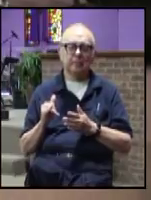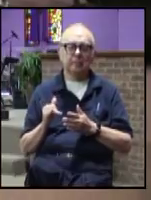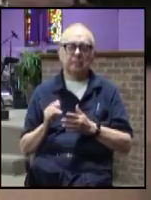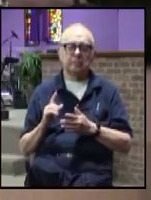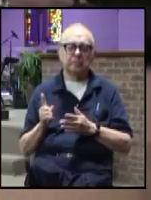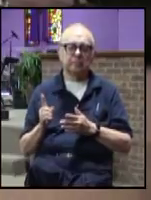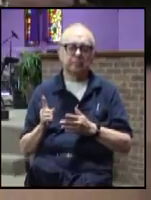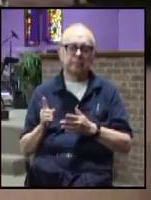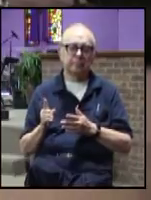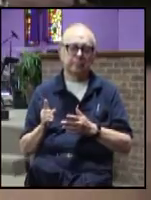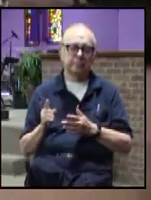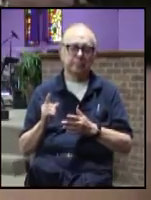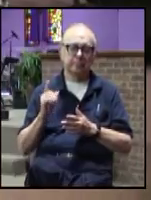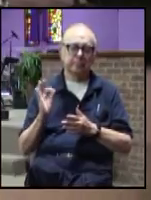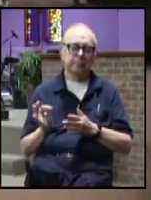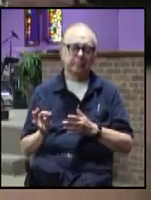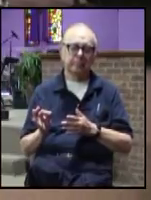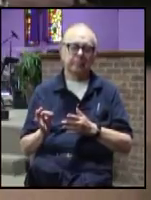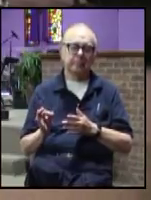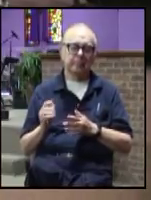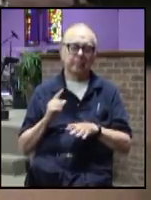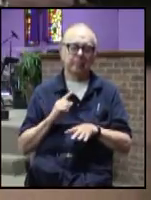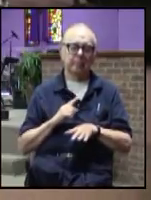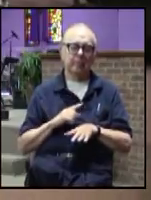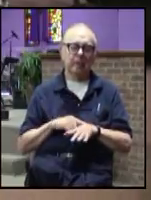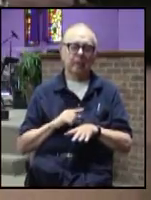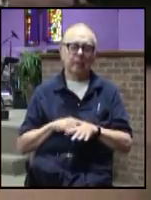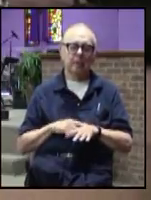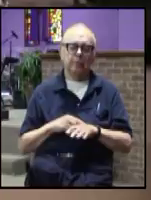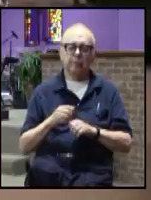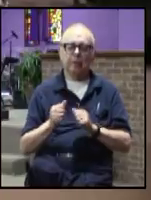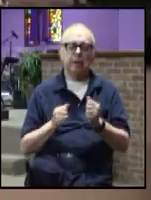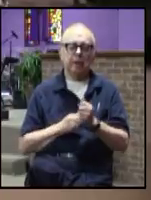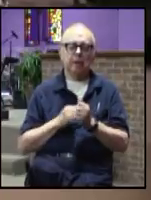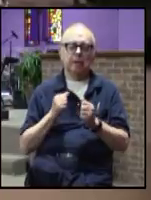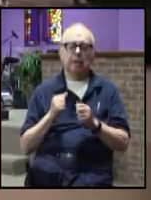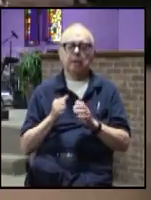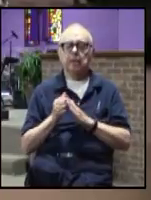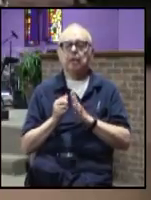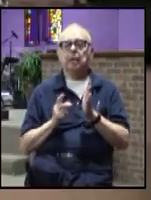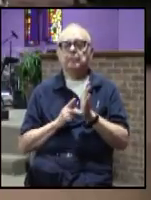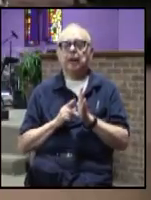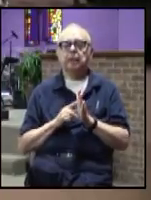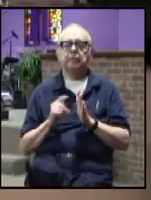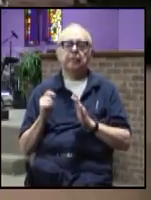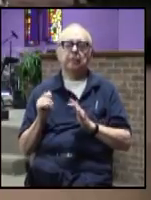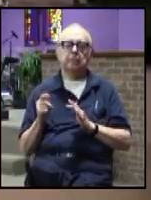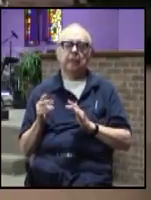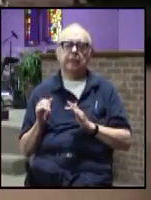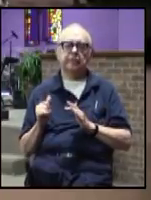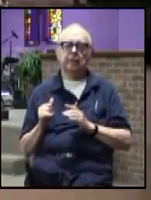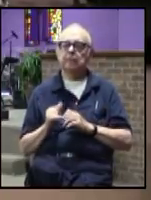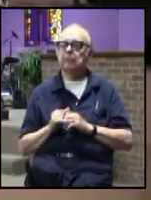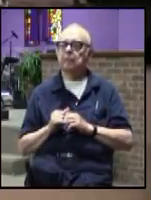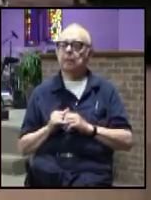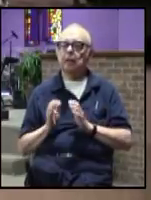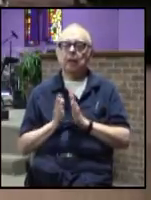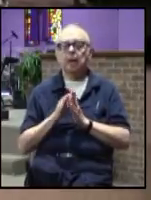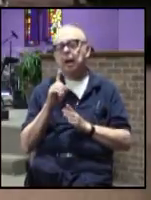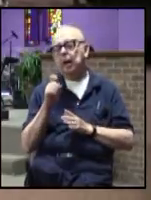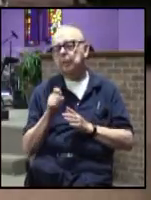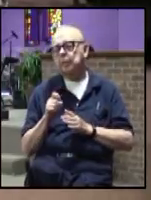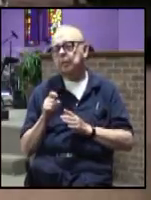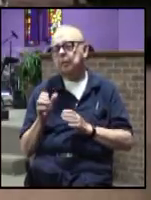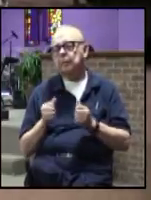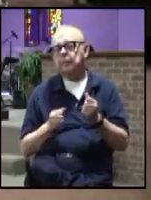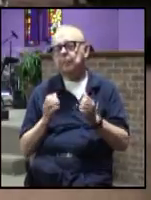And this pastor one time was riding in the back of the taxi cab, and he asked this question